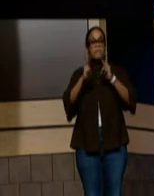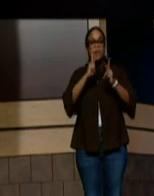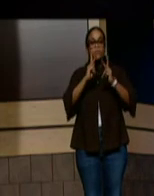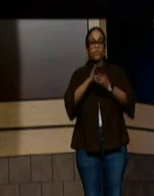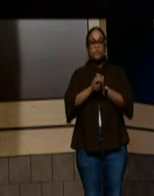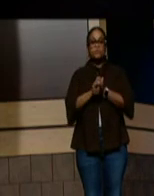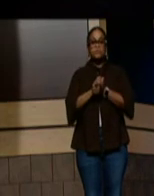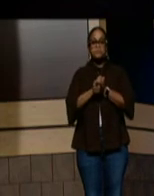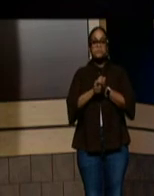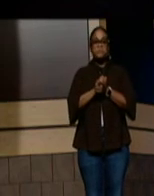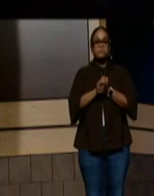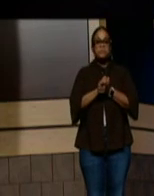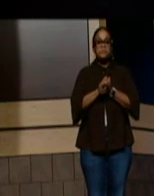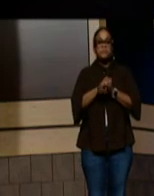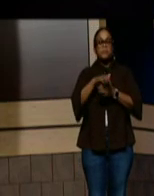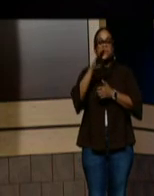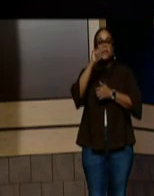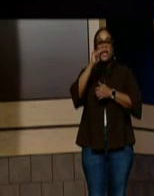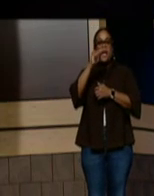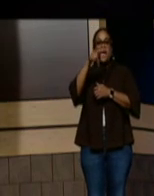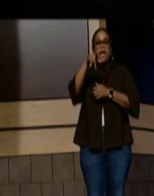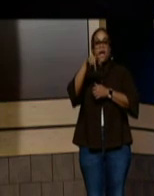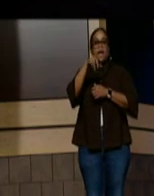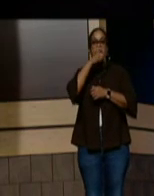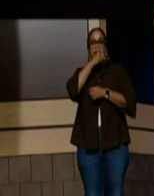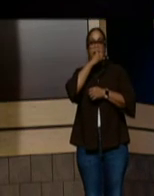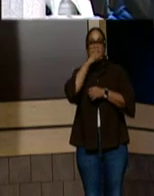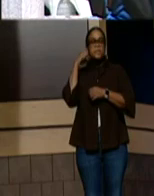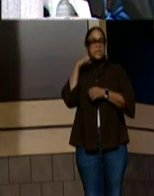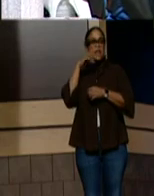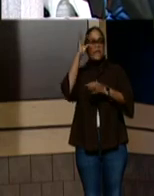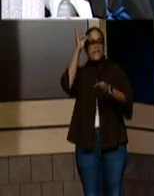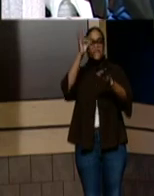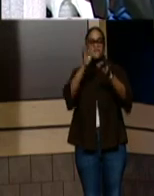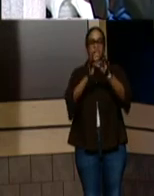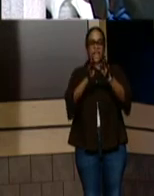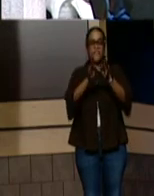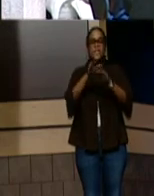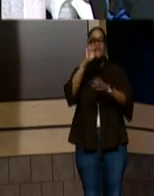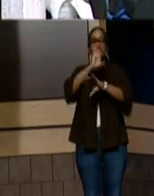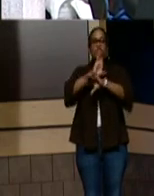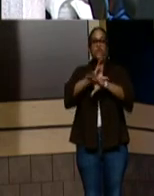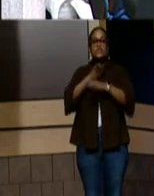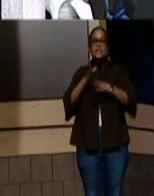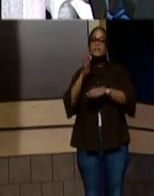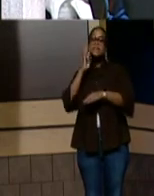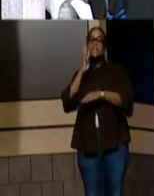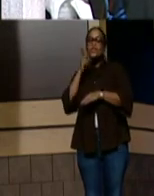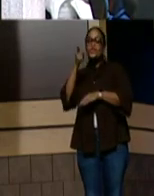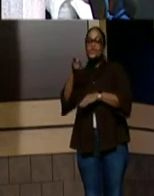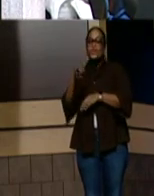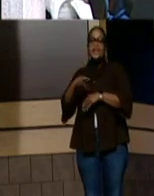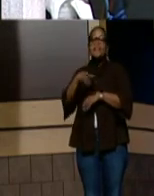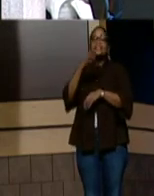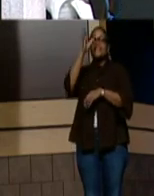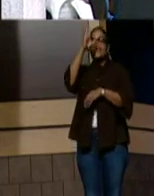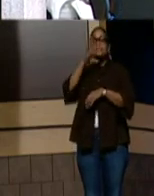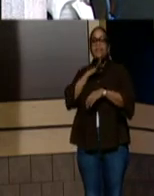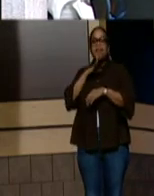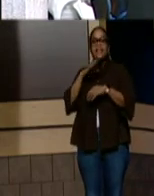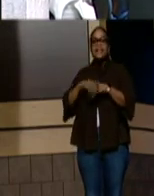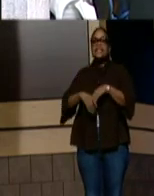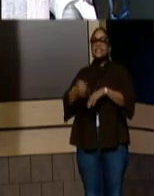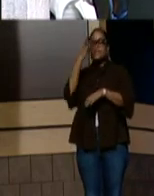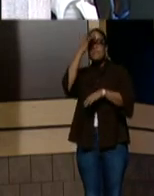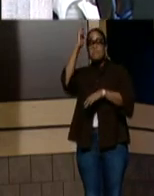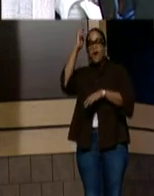faith. Apostolic Faith Church, let me talk to you. This man is a genius. Did you hear all of the viruses that he